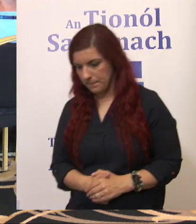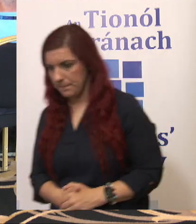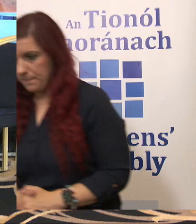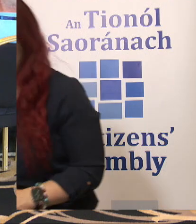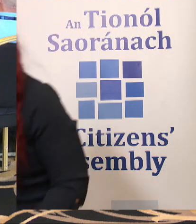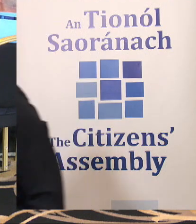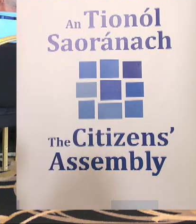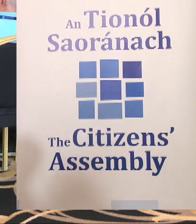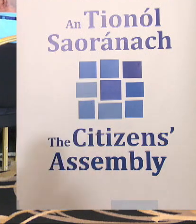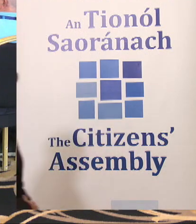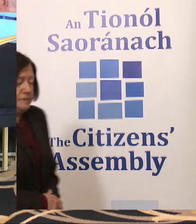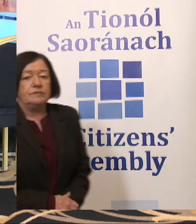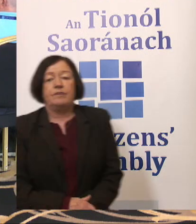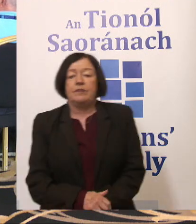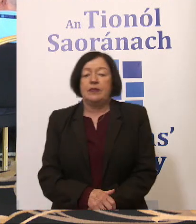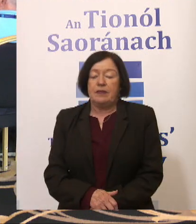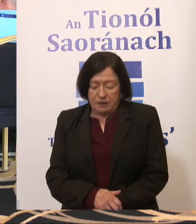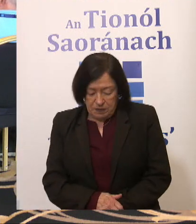Kathy.